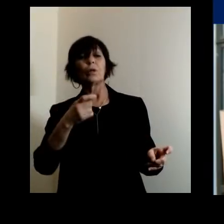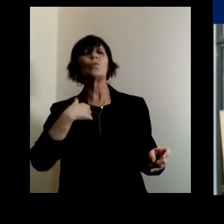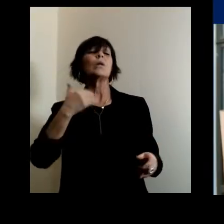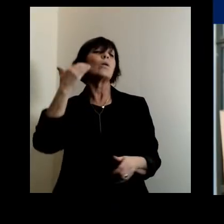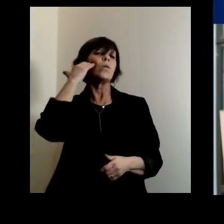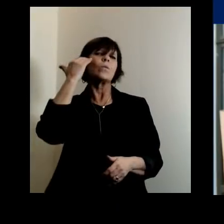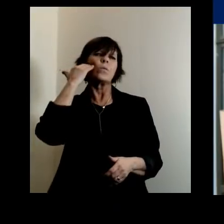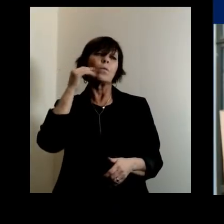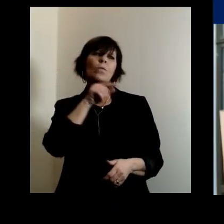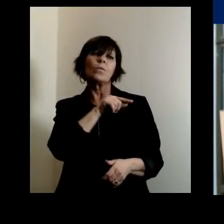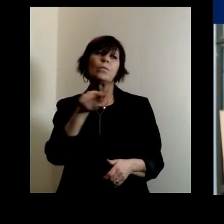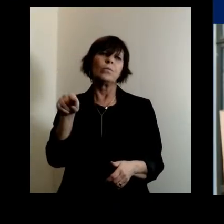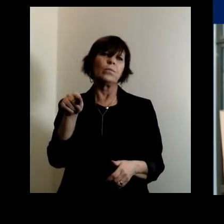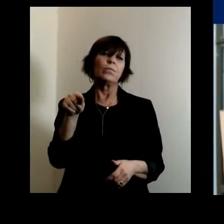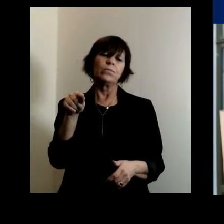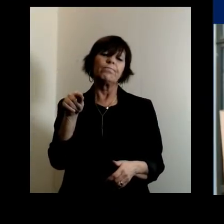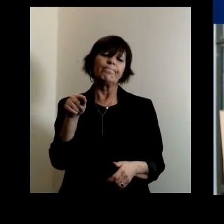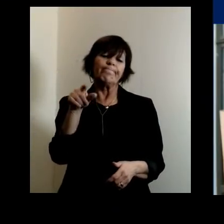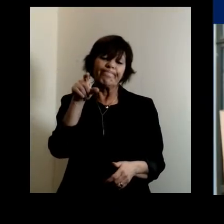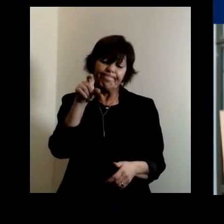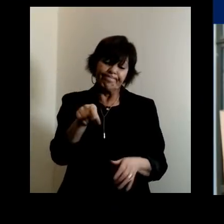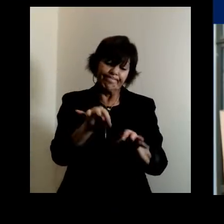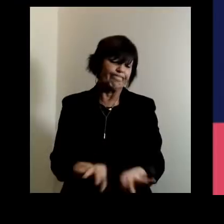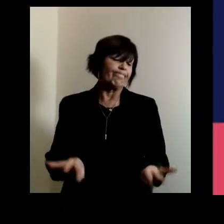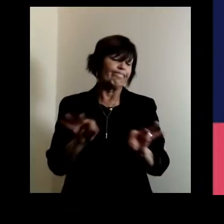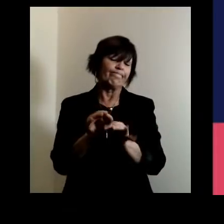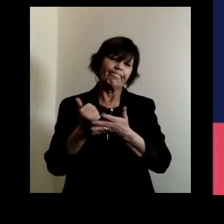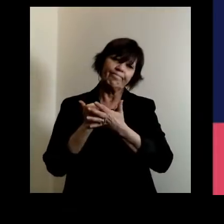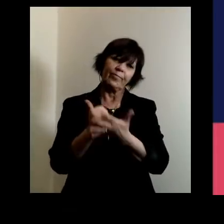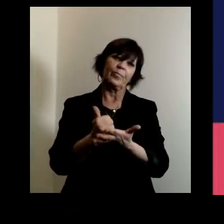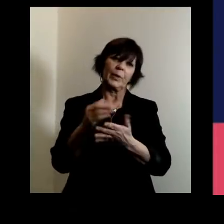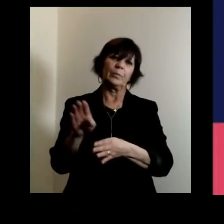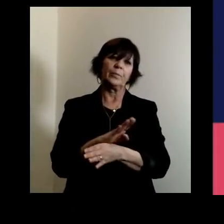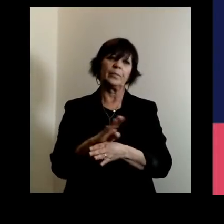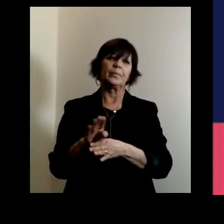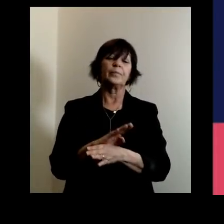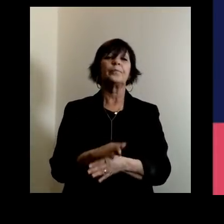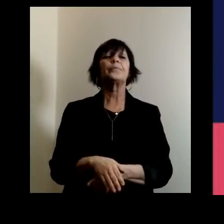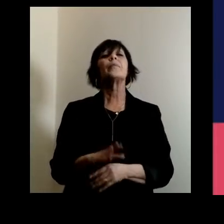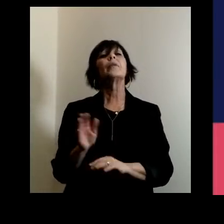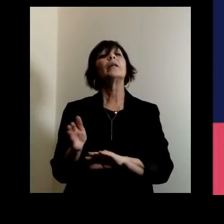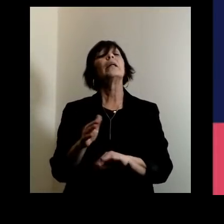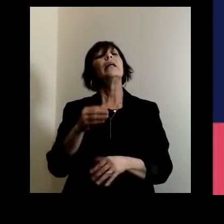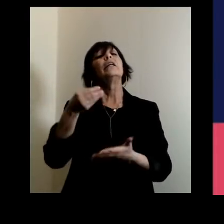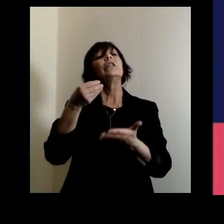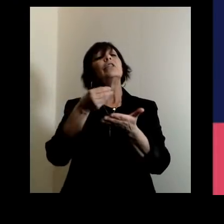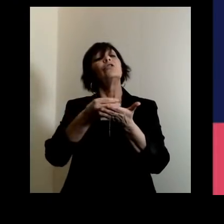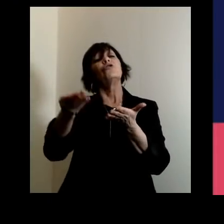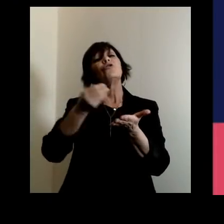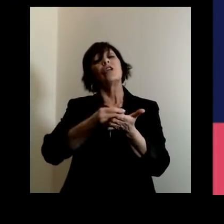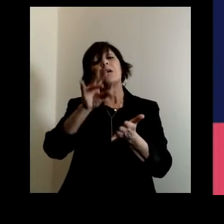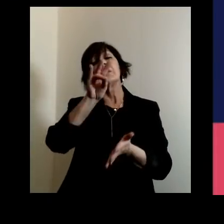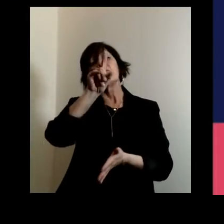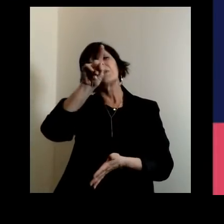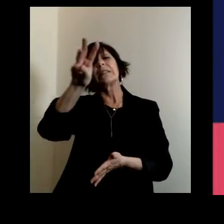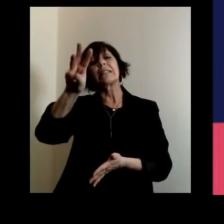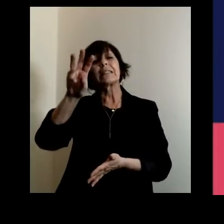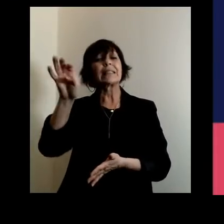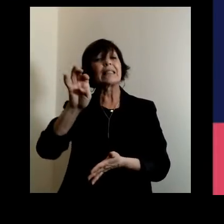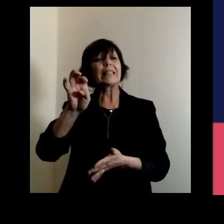know that this will be very much needed for some of these businesses. The Shop 716 e-gift card, there's a special that's